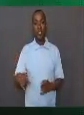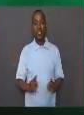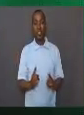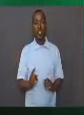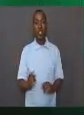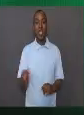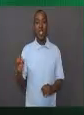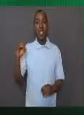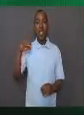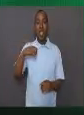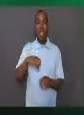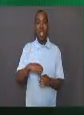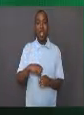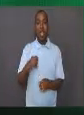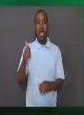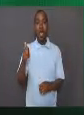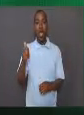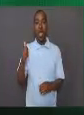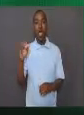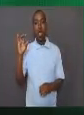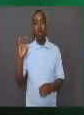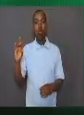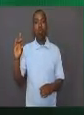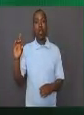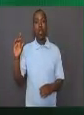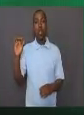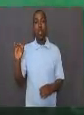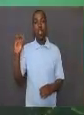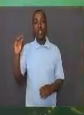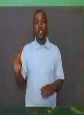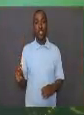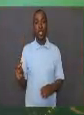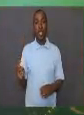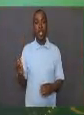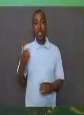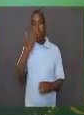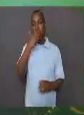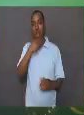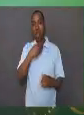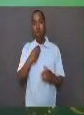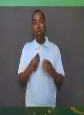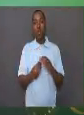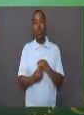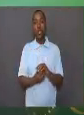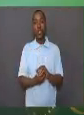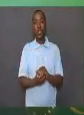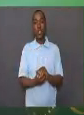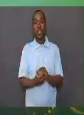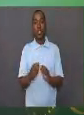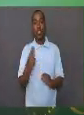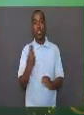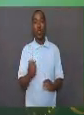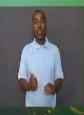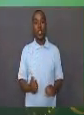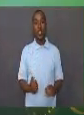inoculation, and incubation. Let us begin the lesson with